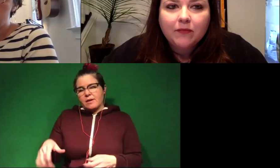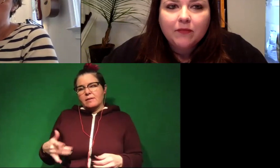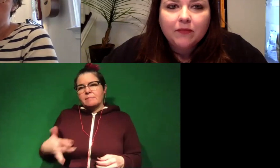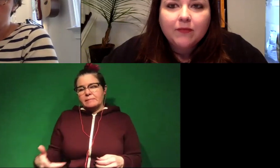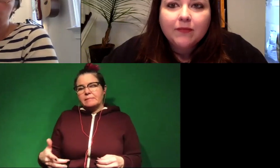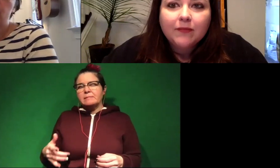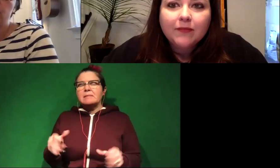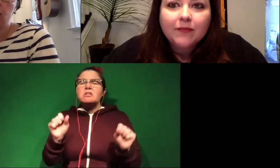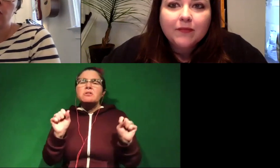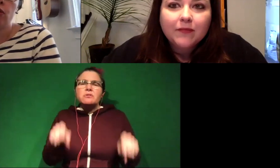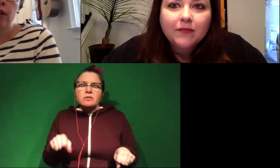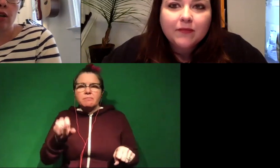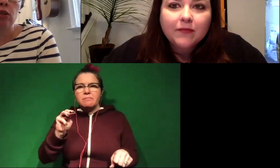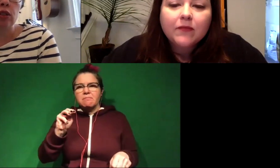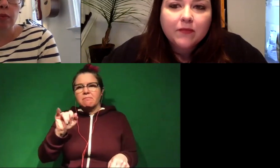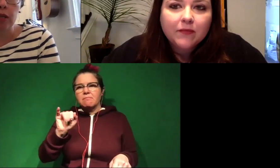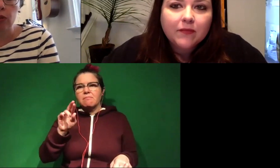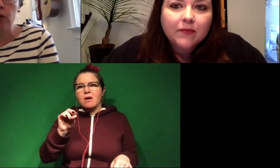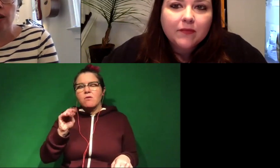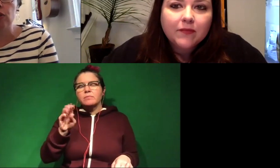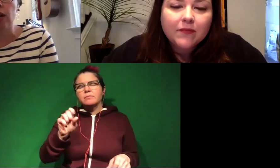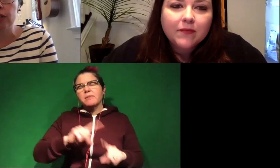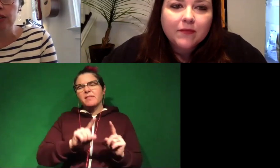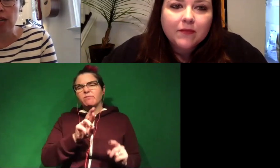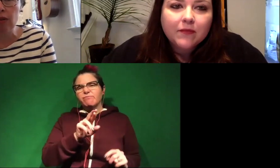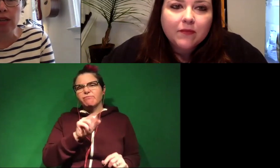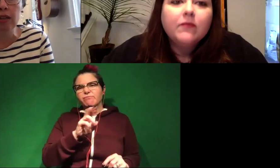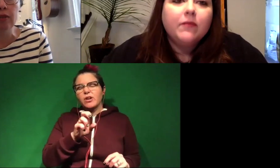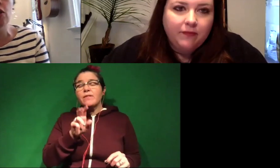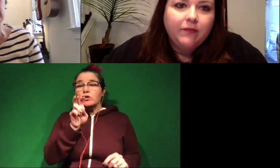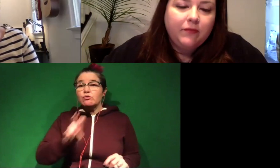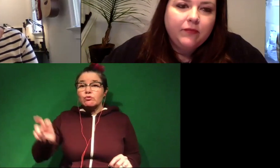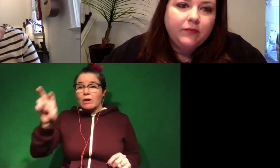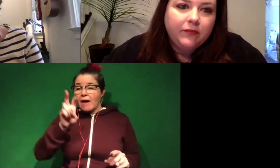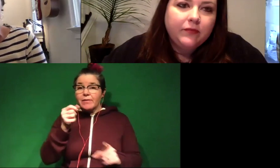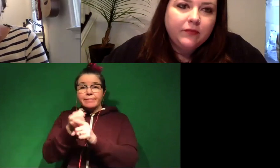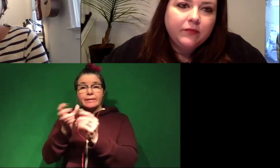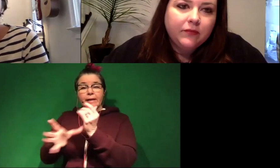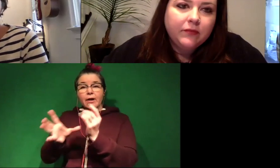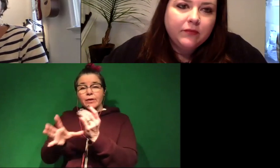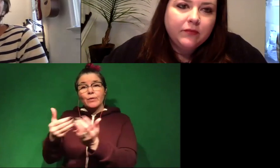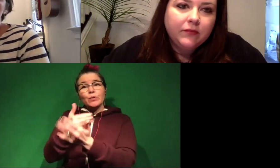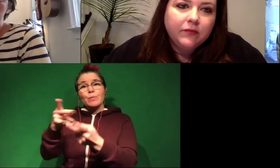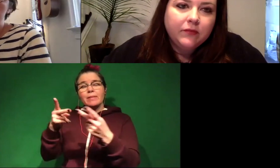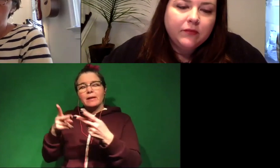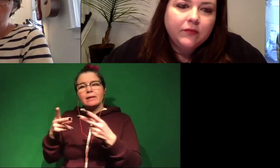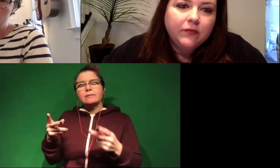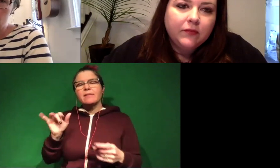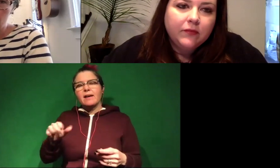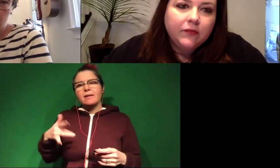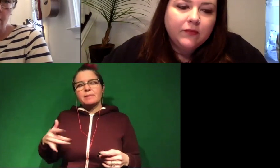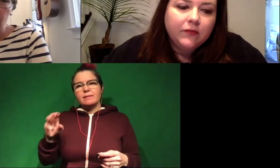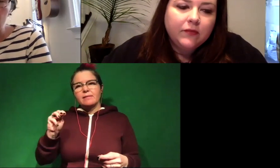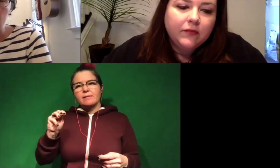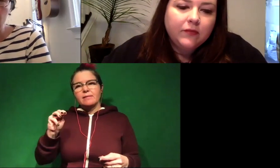it can be microbes, which is much more rare. Usually people who have traveler's diarrhea and going to other places, that tends to be more microbial because